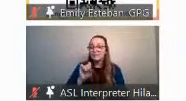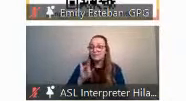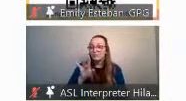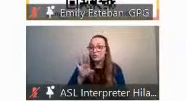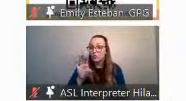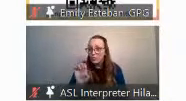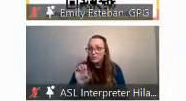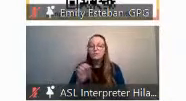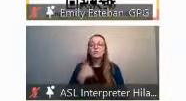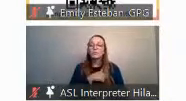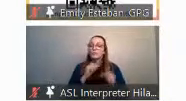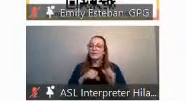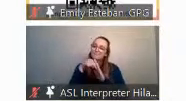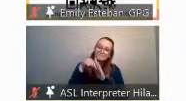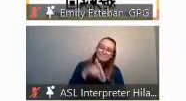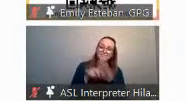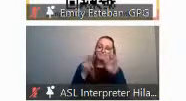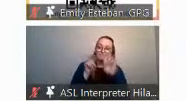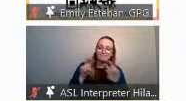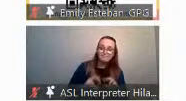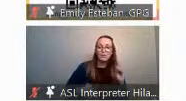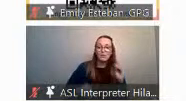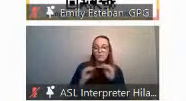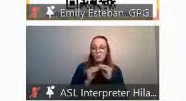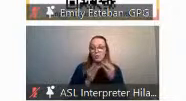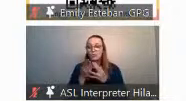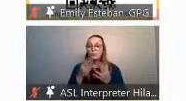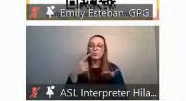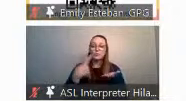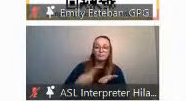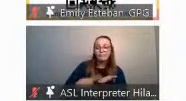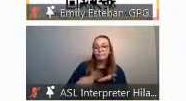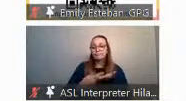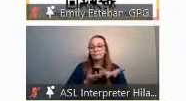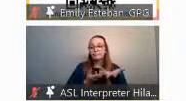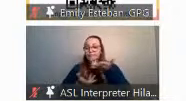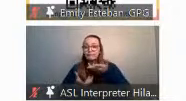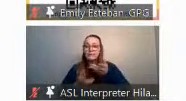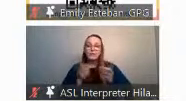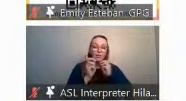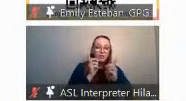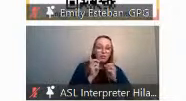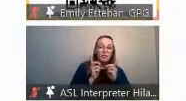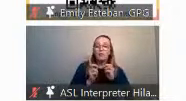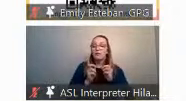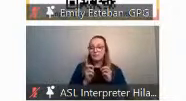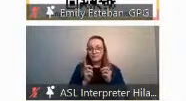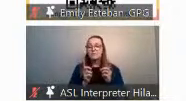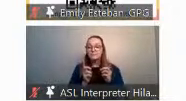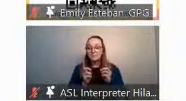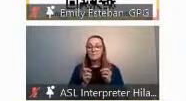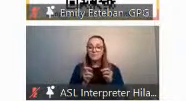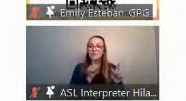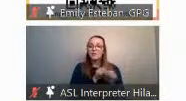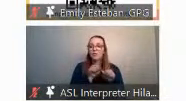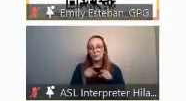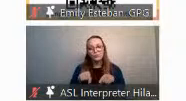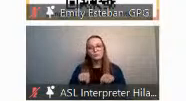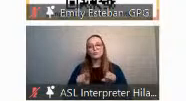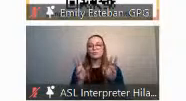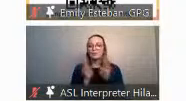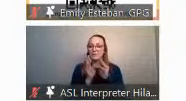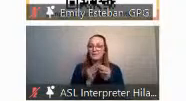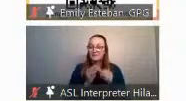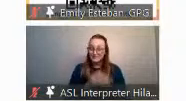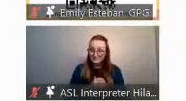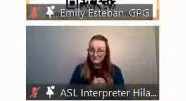and to continue the conversation in writing through discourse comments as well as verbally in the meeting. Maggie, over